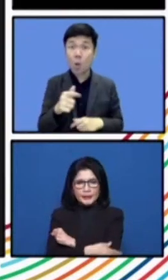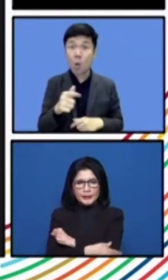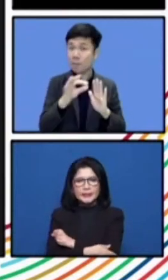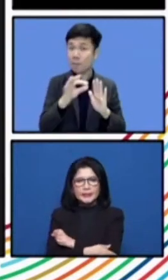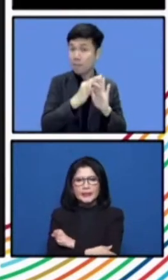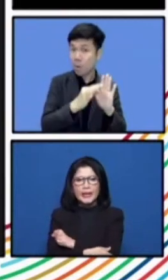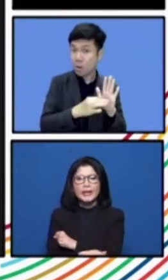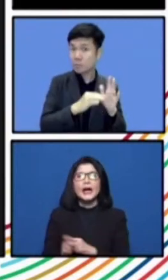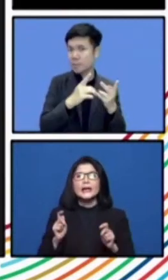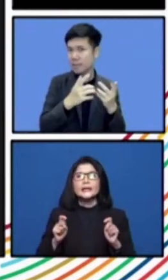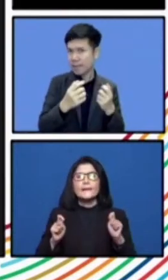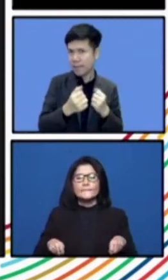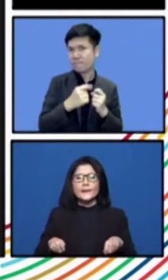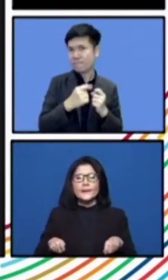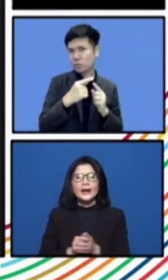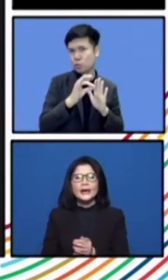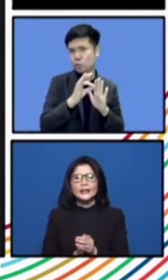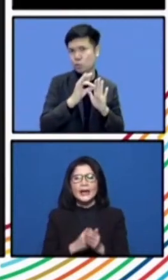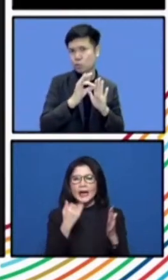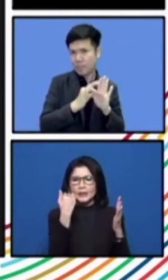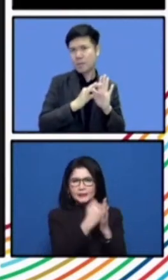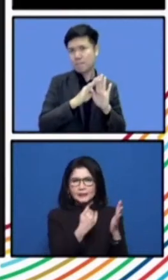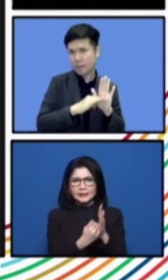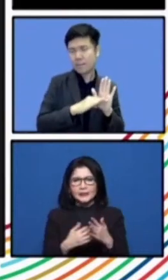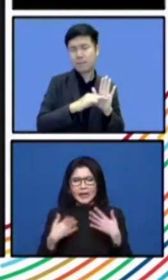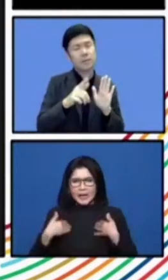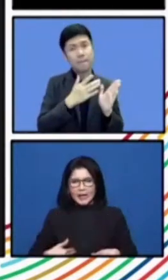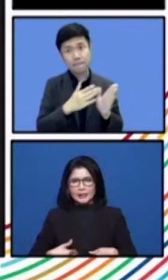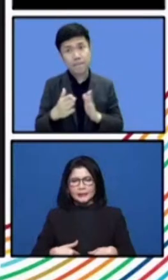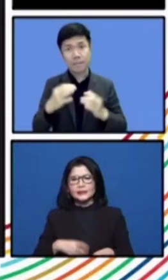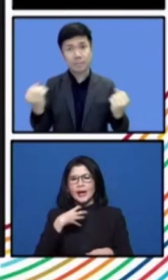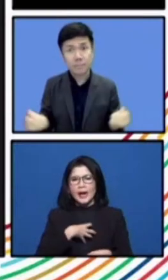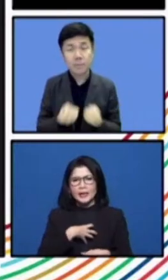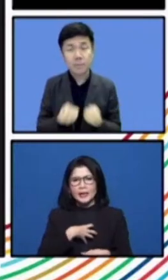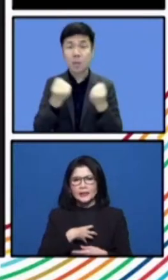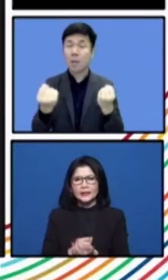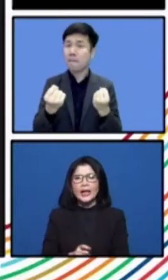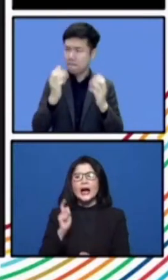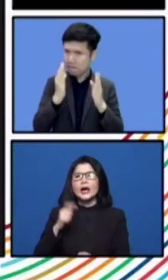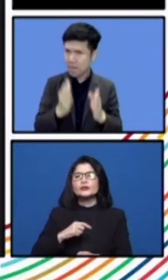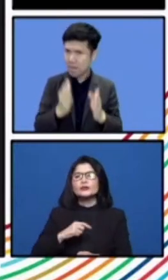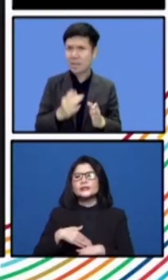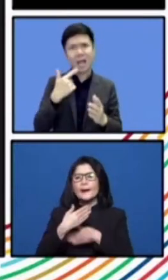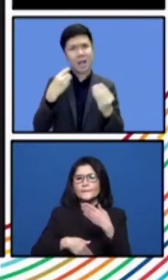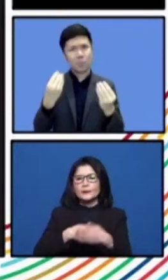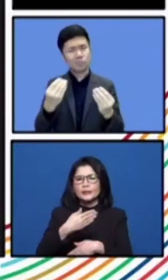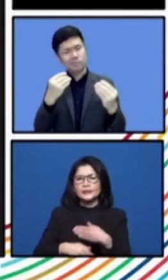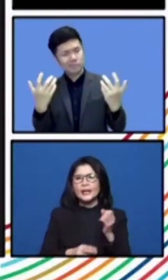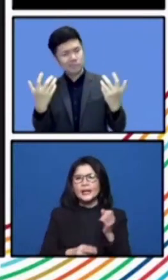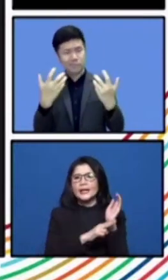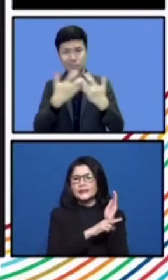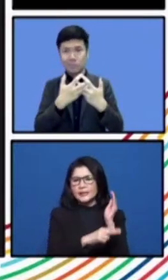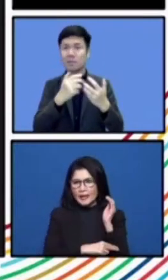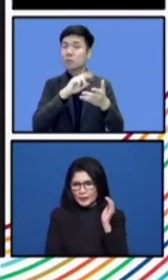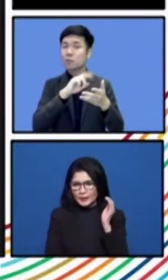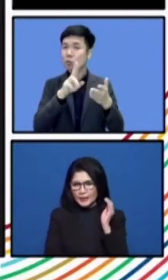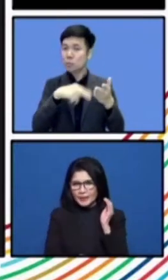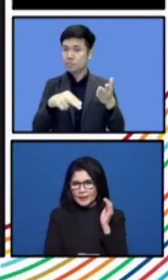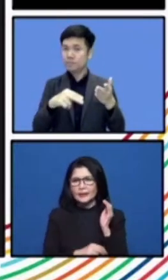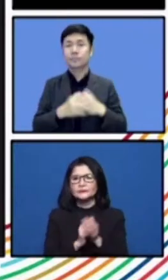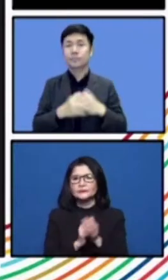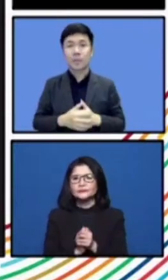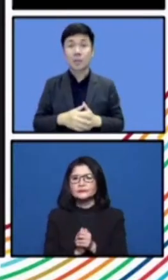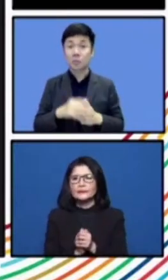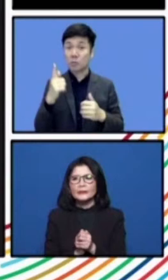an action player that's very important to implement the major provisions of the crpd and I would say on priority they could take